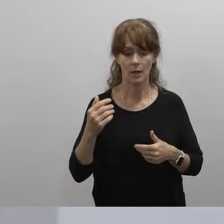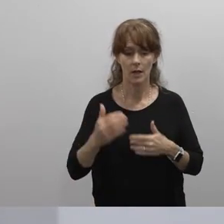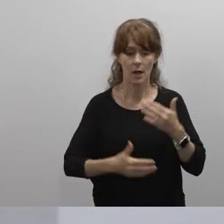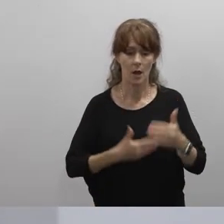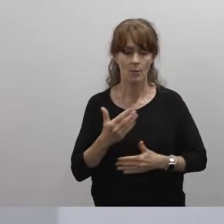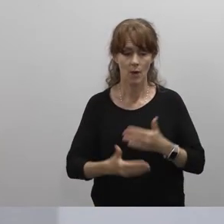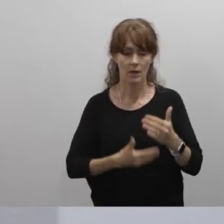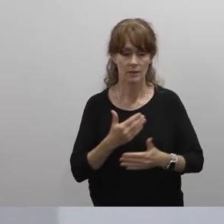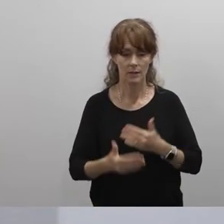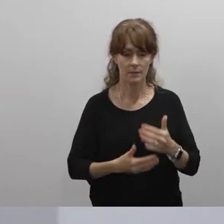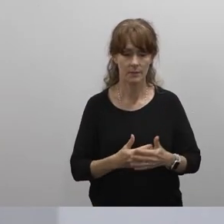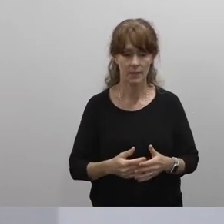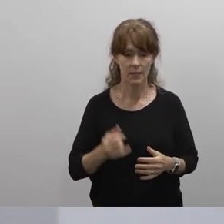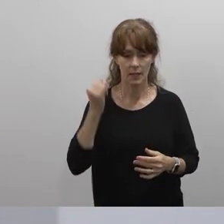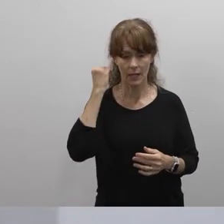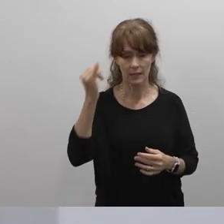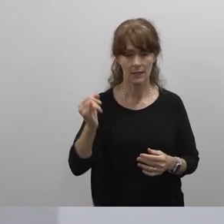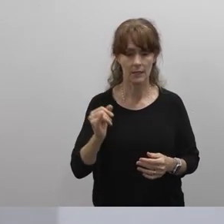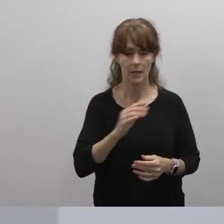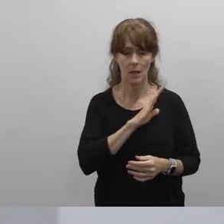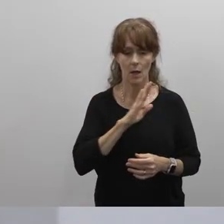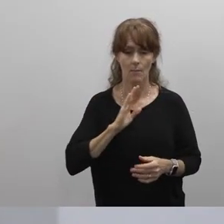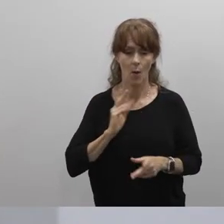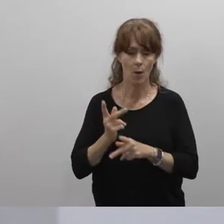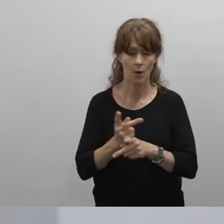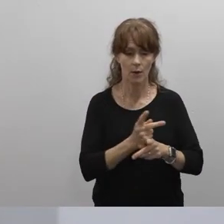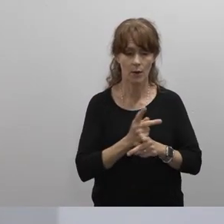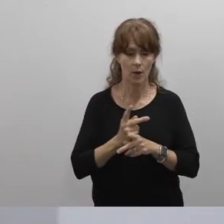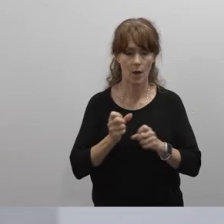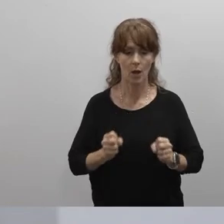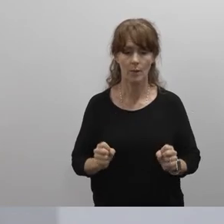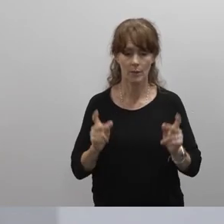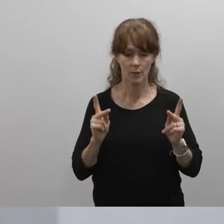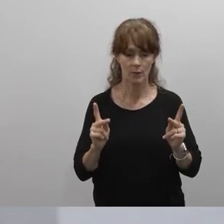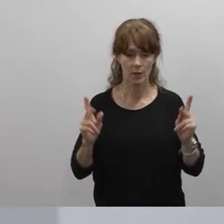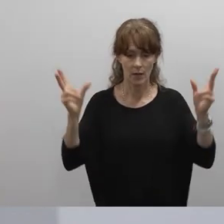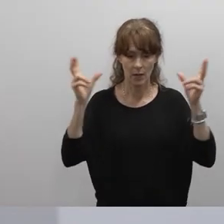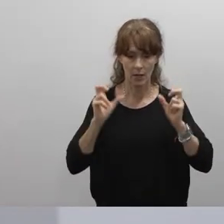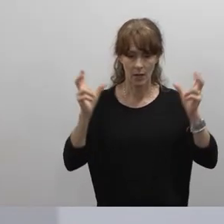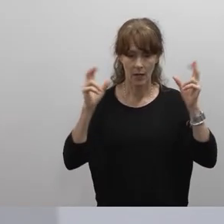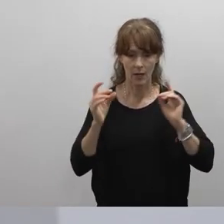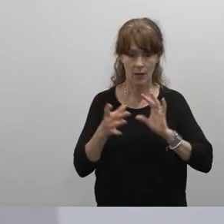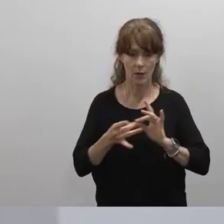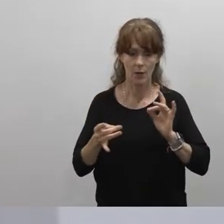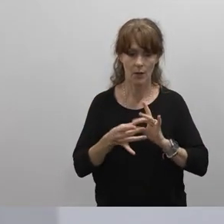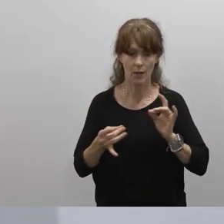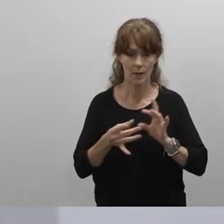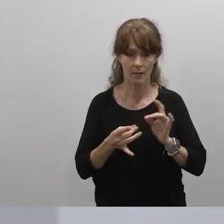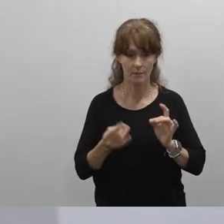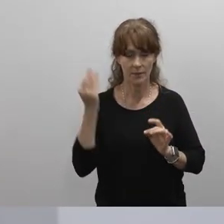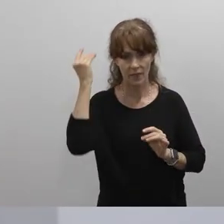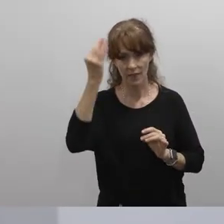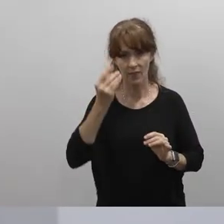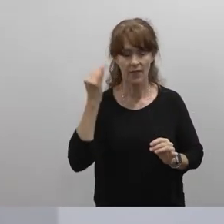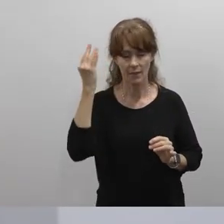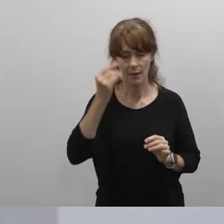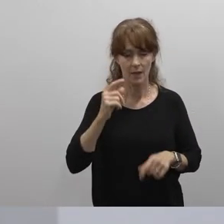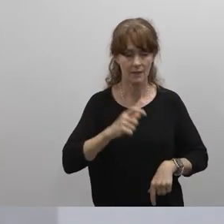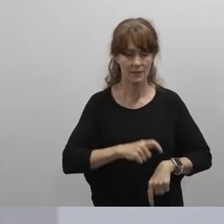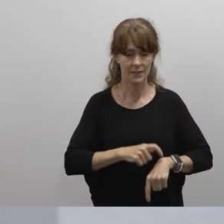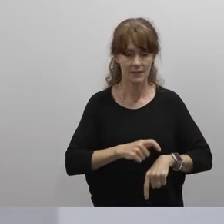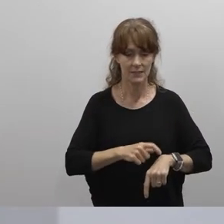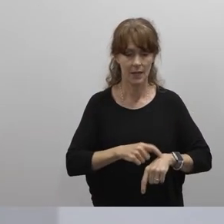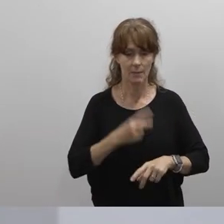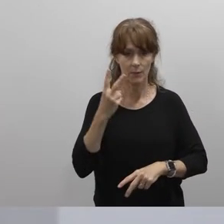processing perspective and thinking about board governance, just take an opportunity to hear your comments, to reflect upon the time of